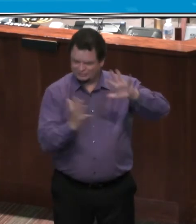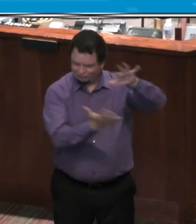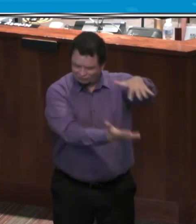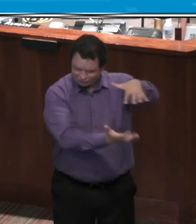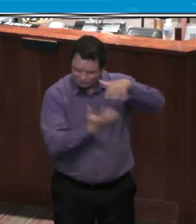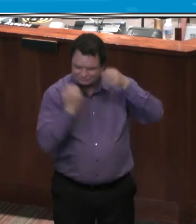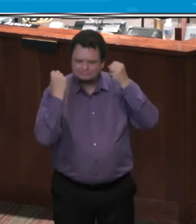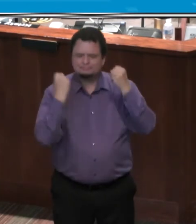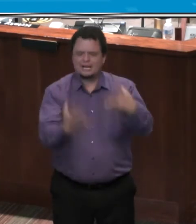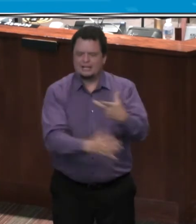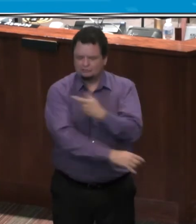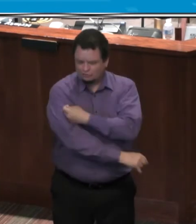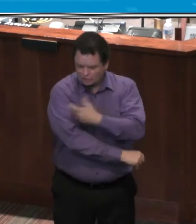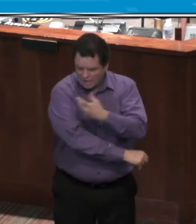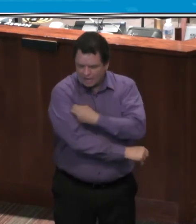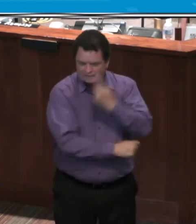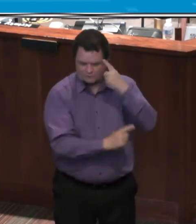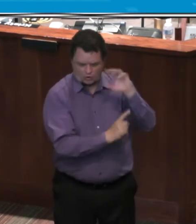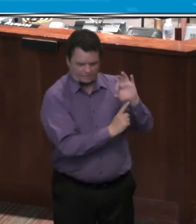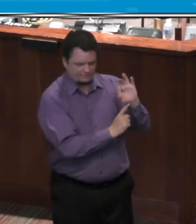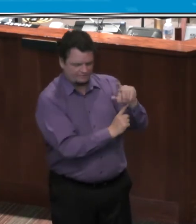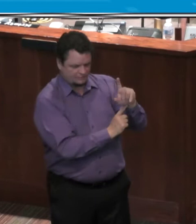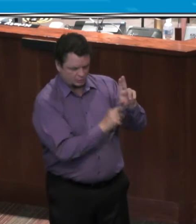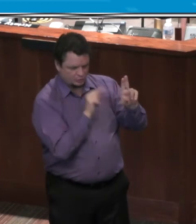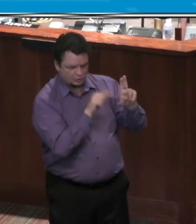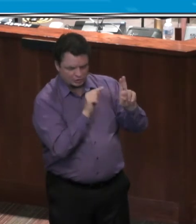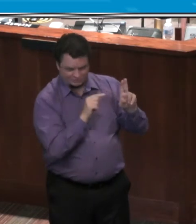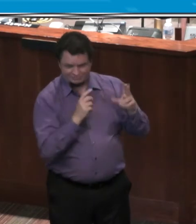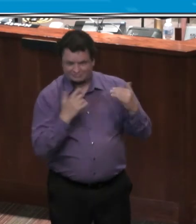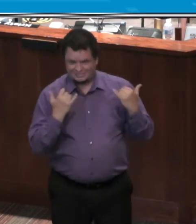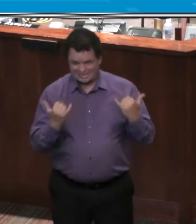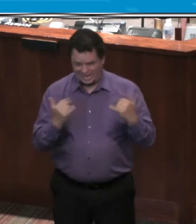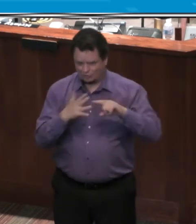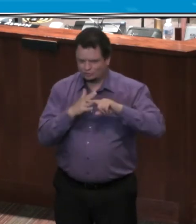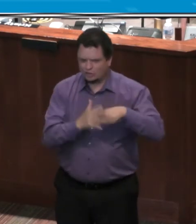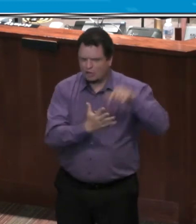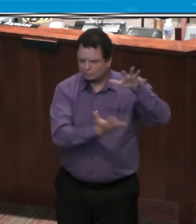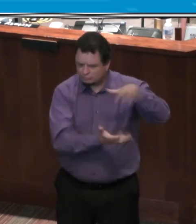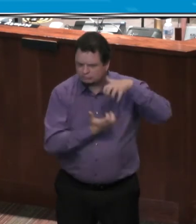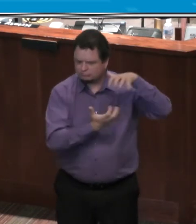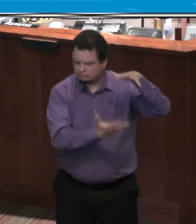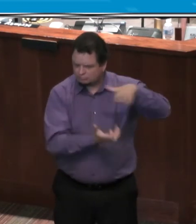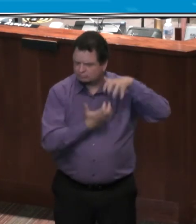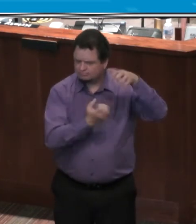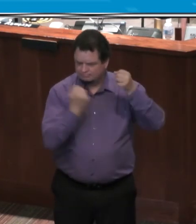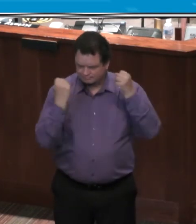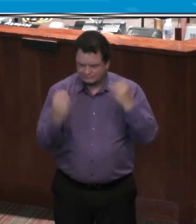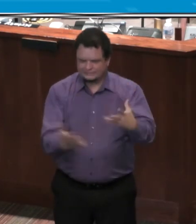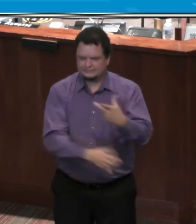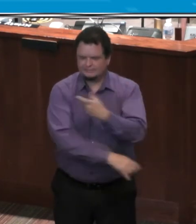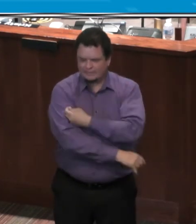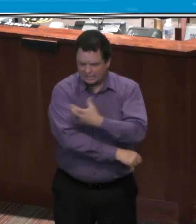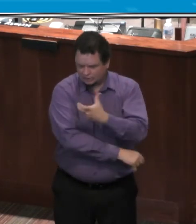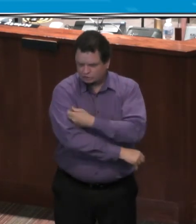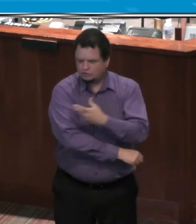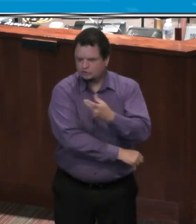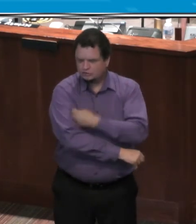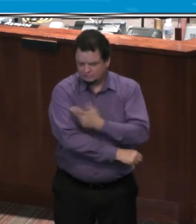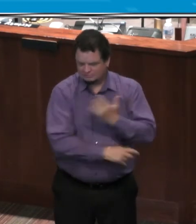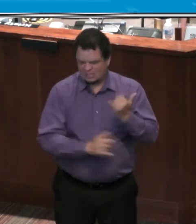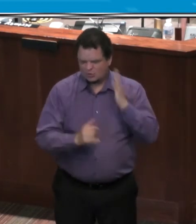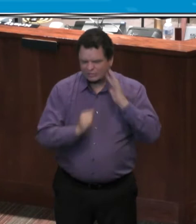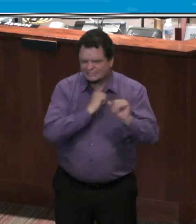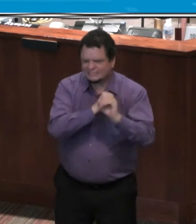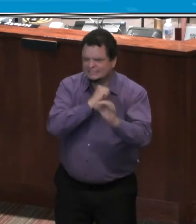that are coming into our community, and we will promote flu vaccination and encourage